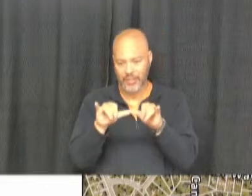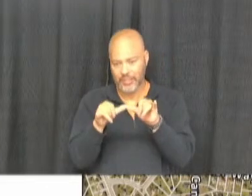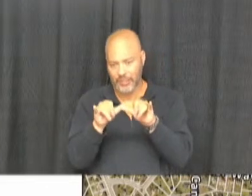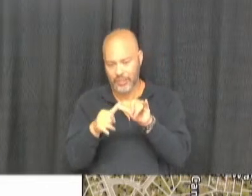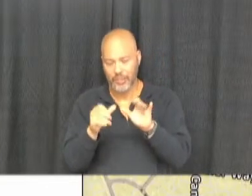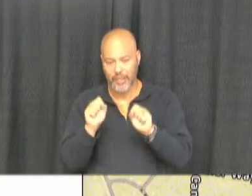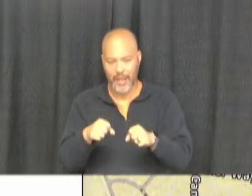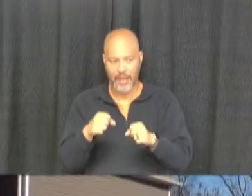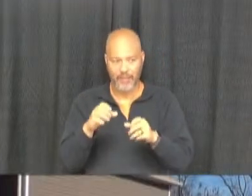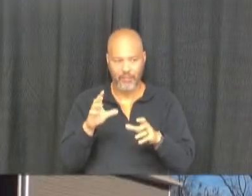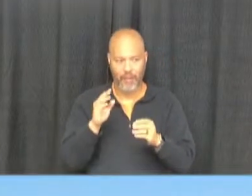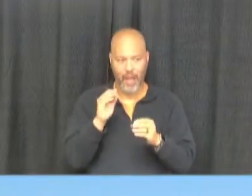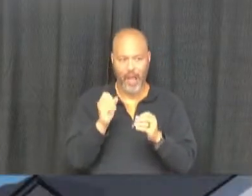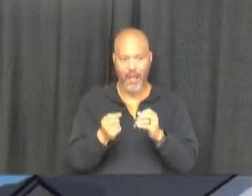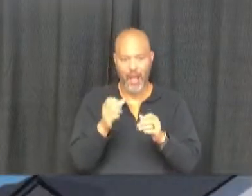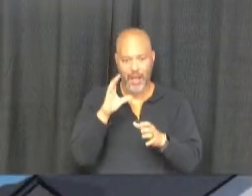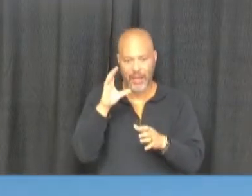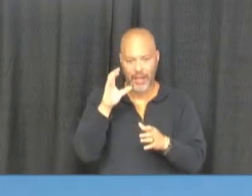here.